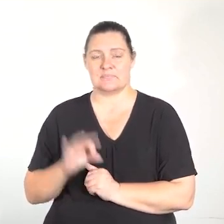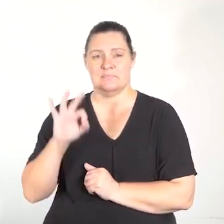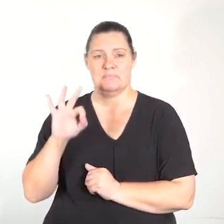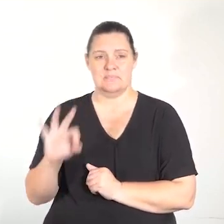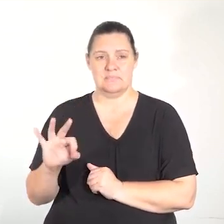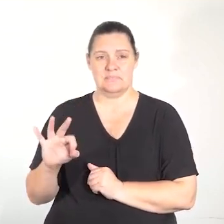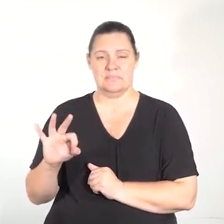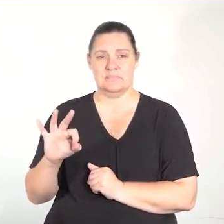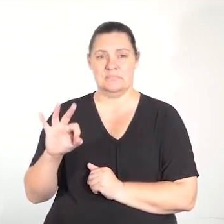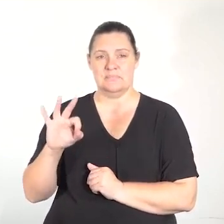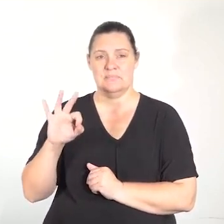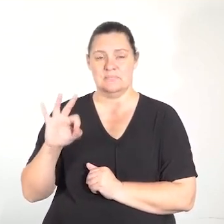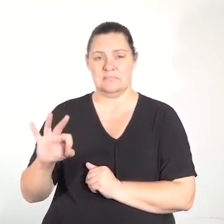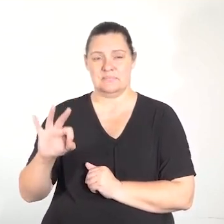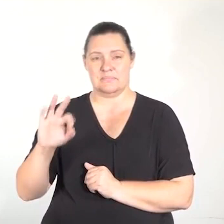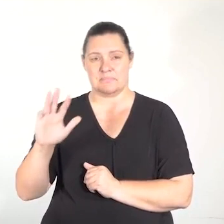yes,